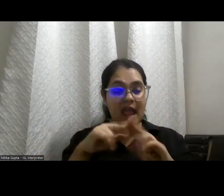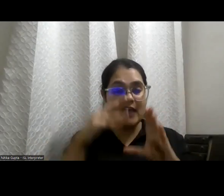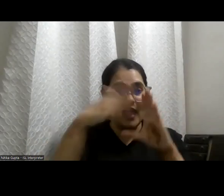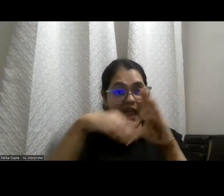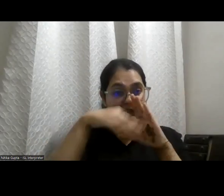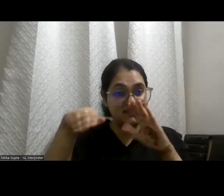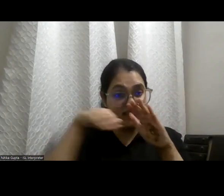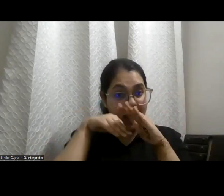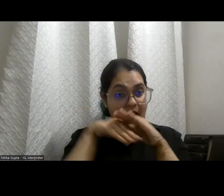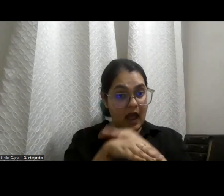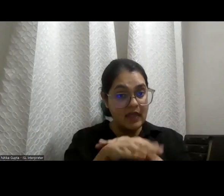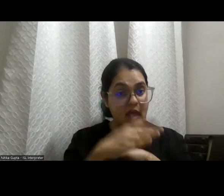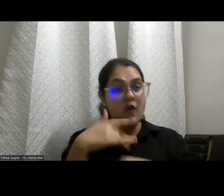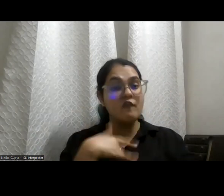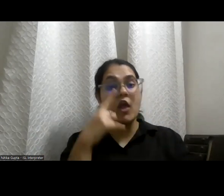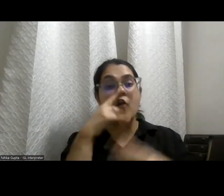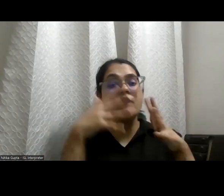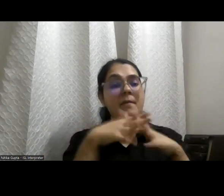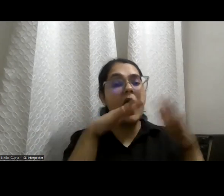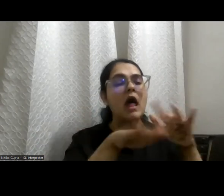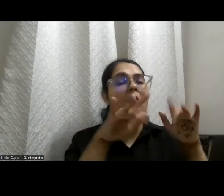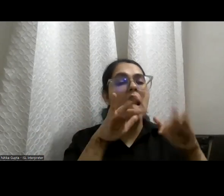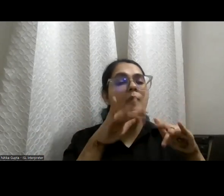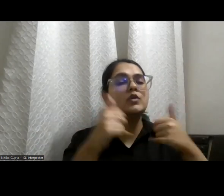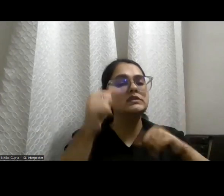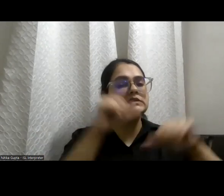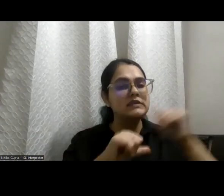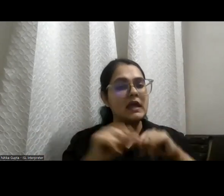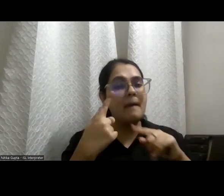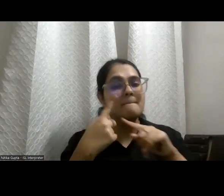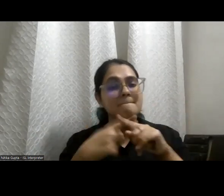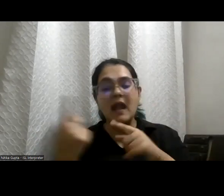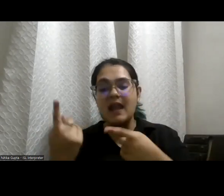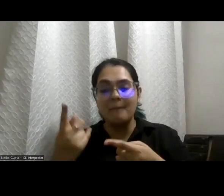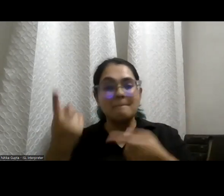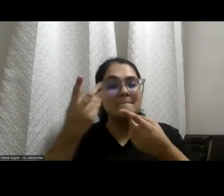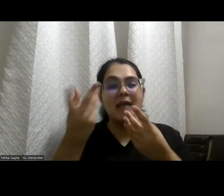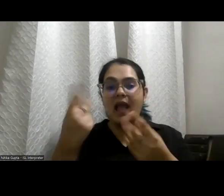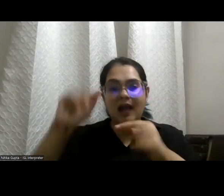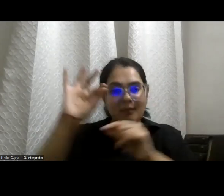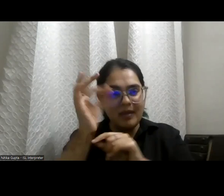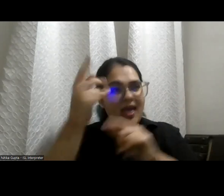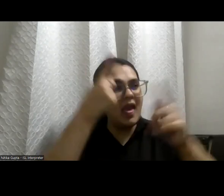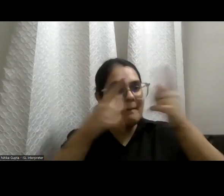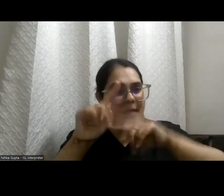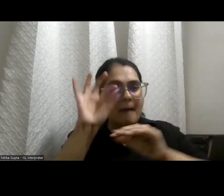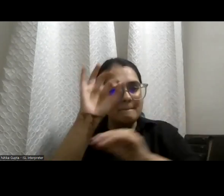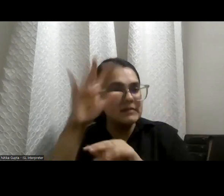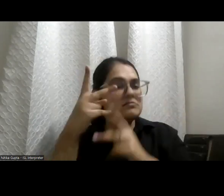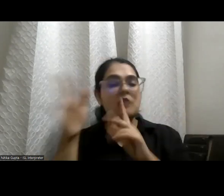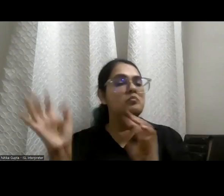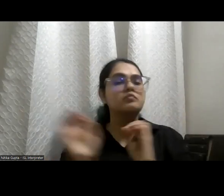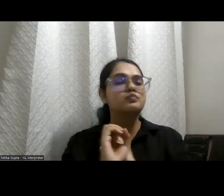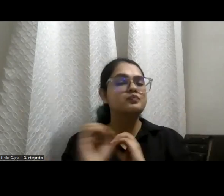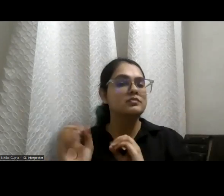the data, you'll find more women into the computer science, but not so much into mechanical engineering, into civil engineering. So the point I'm trying to, although